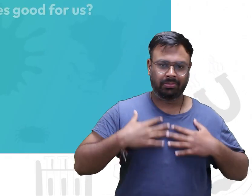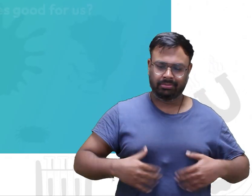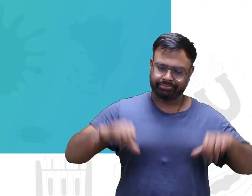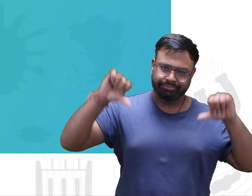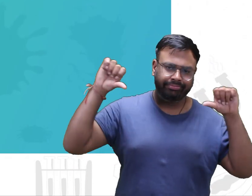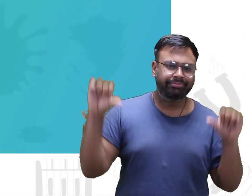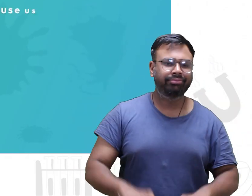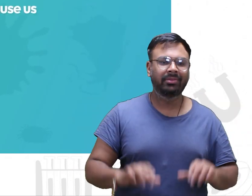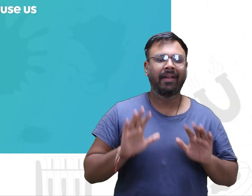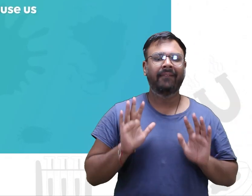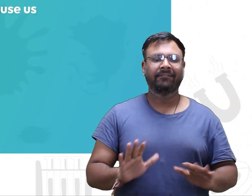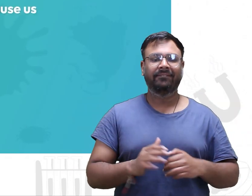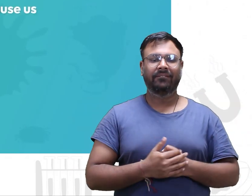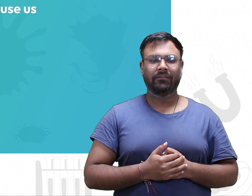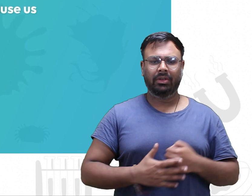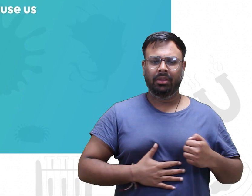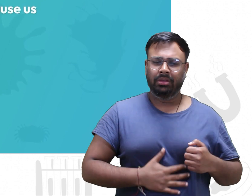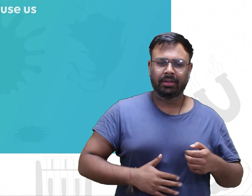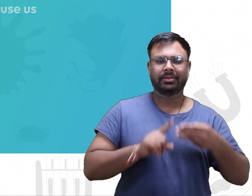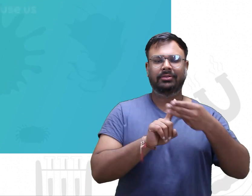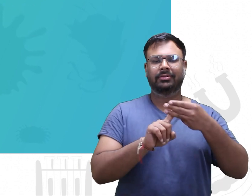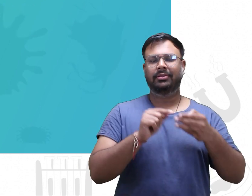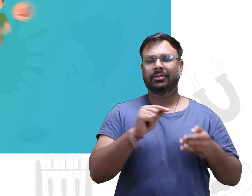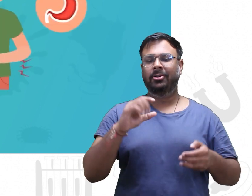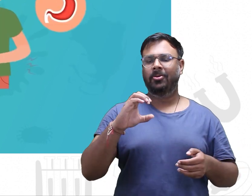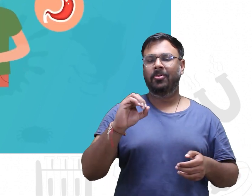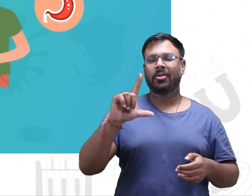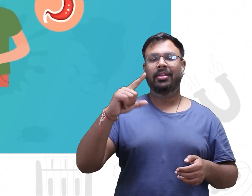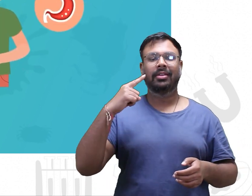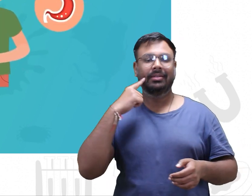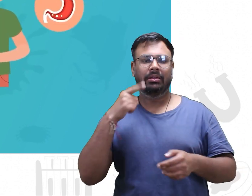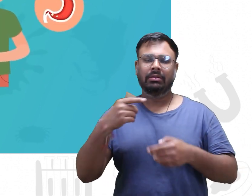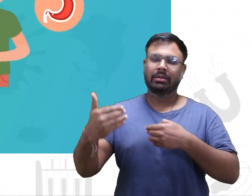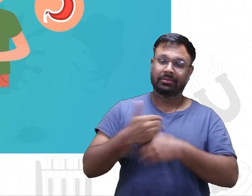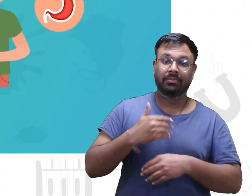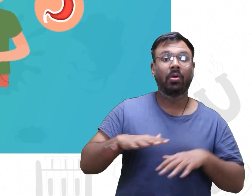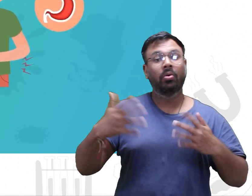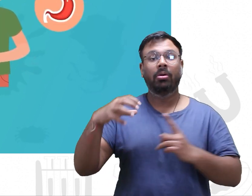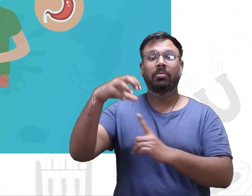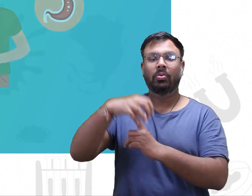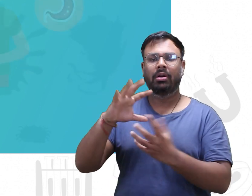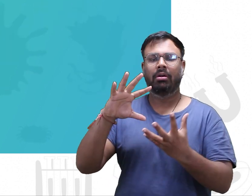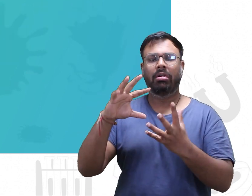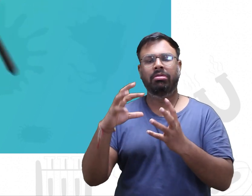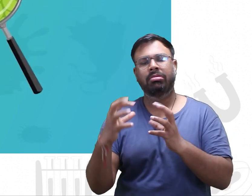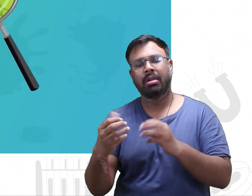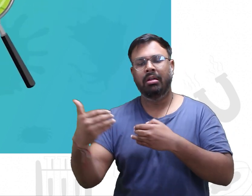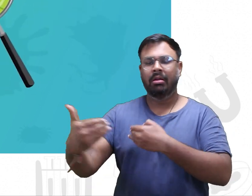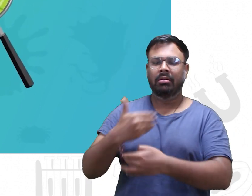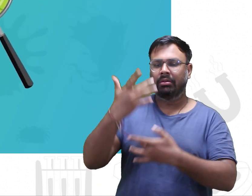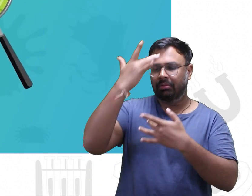good. Some microbes can actually cause us a lot of damage. Like E. coli could make us sick, or the